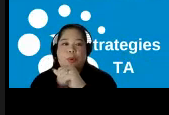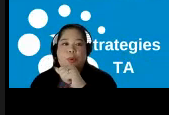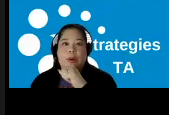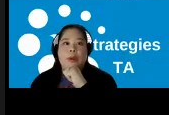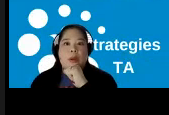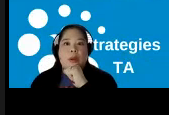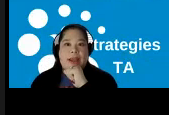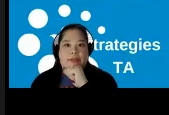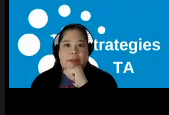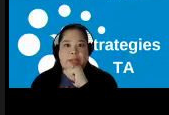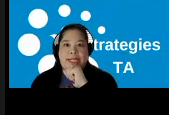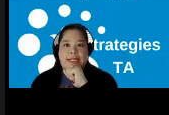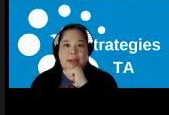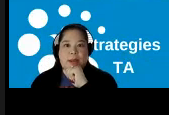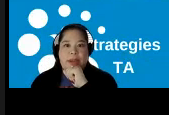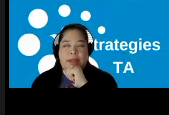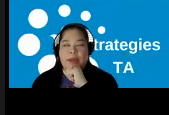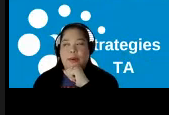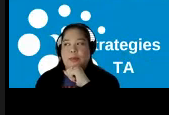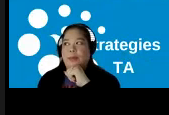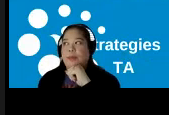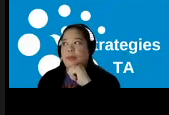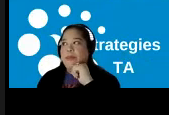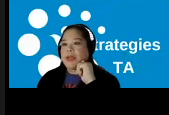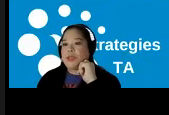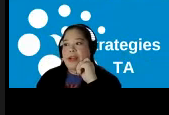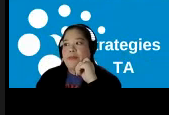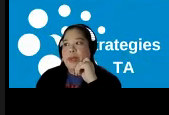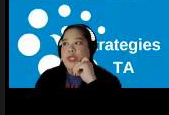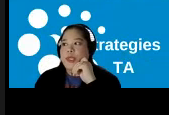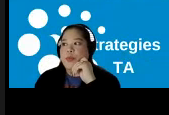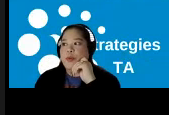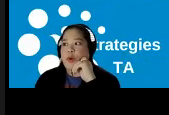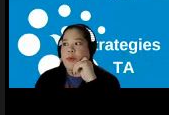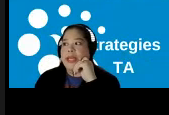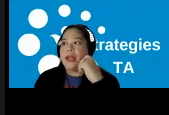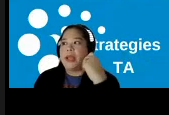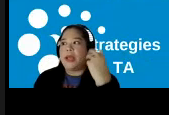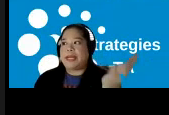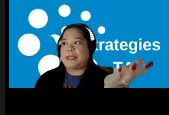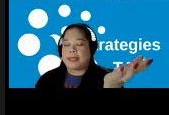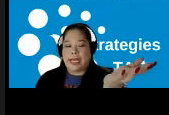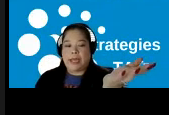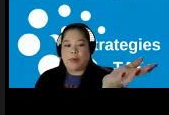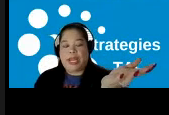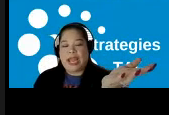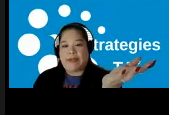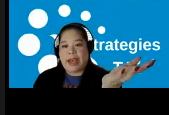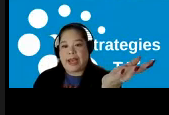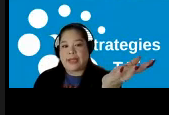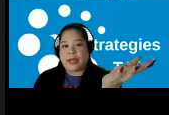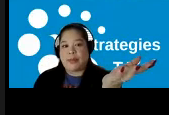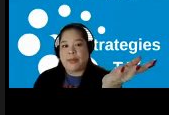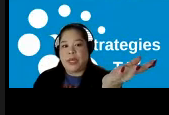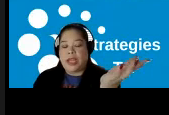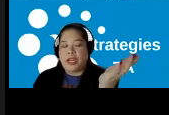food, or we have families, I think we might have mentioned this before, but basically we have